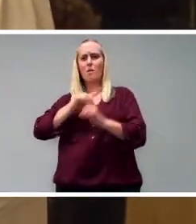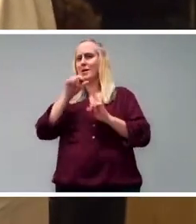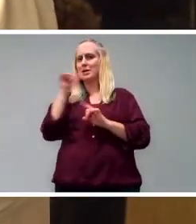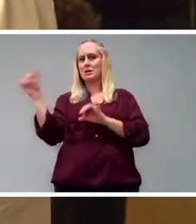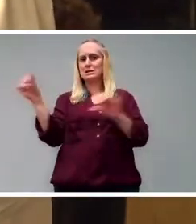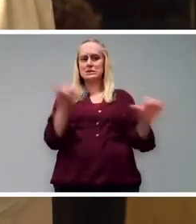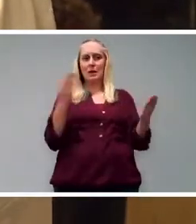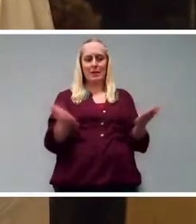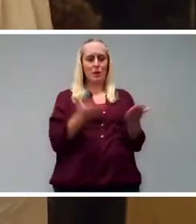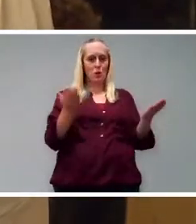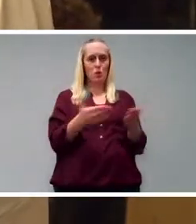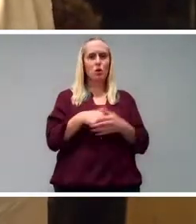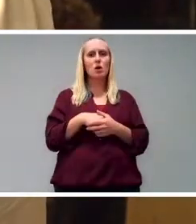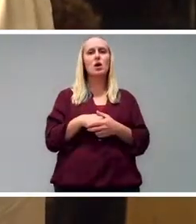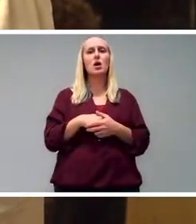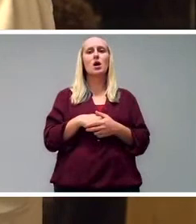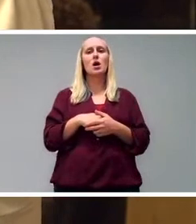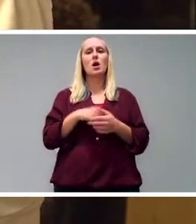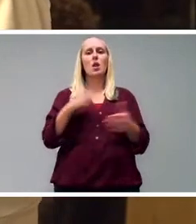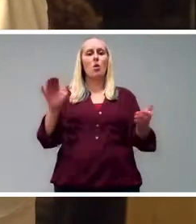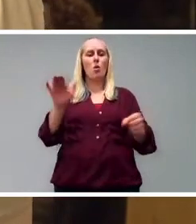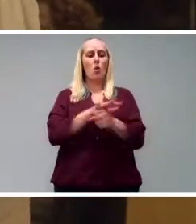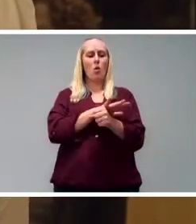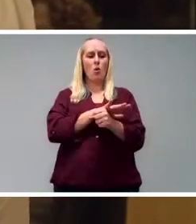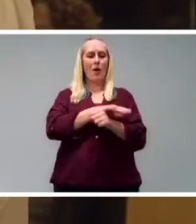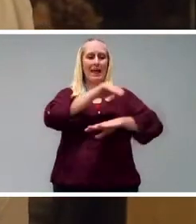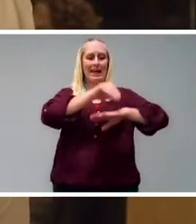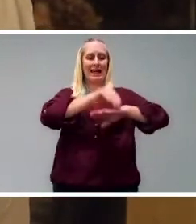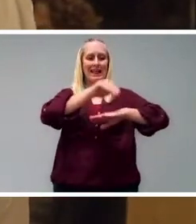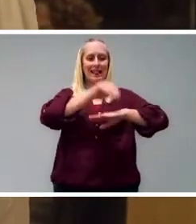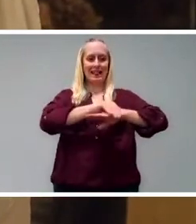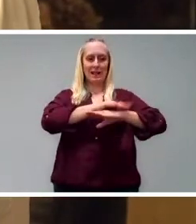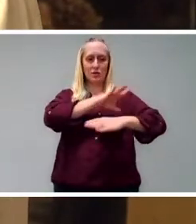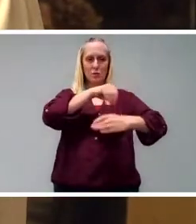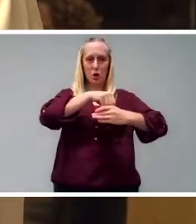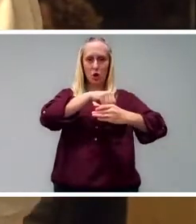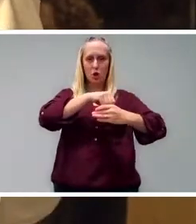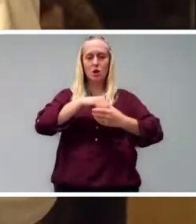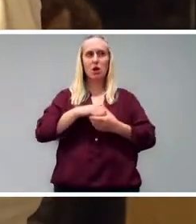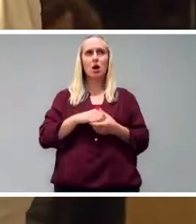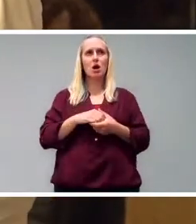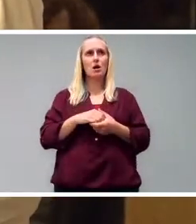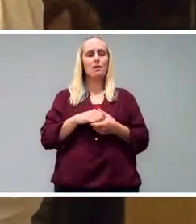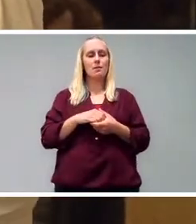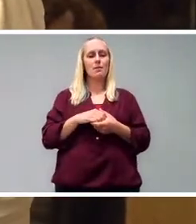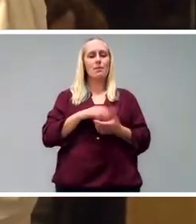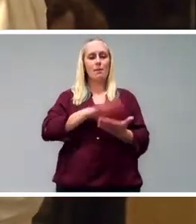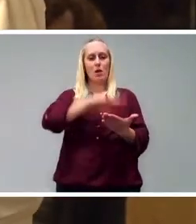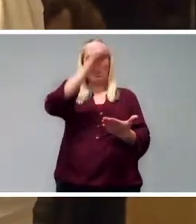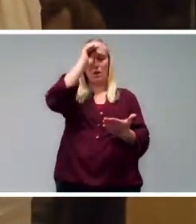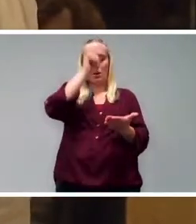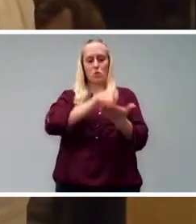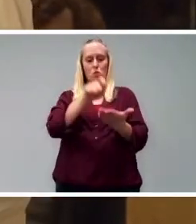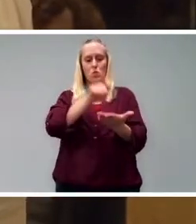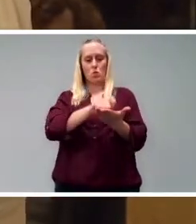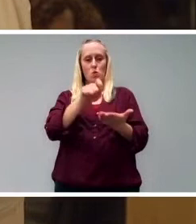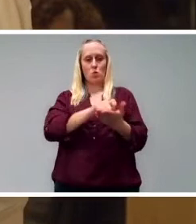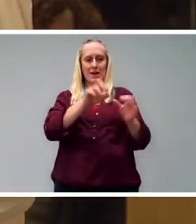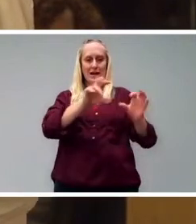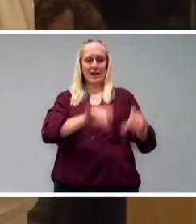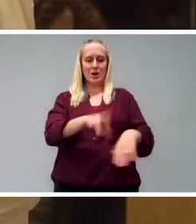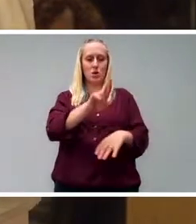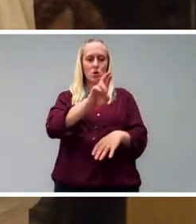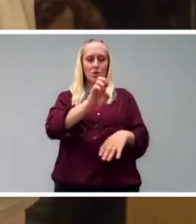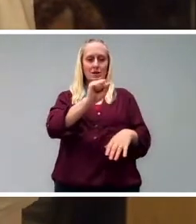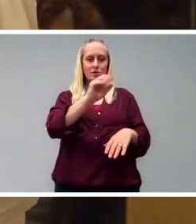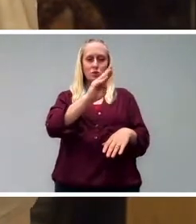CTEC. Like, just that whole English, like, hour of learning how to do that resume, really highlighting the keys that businesses want